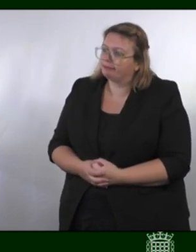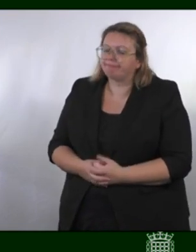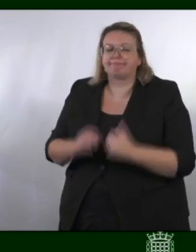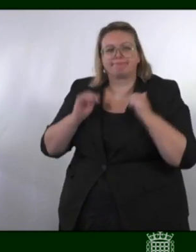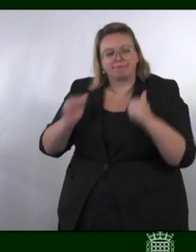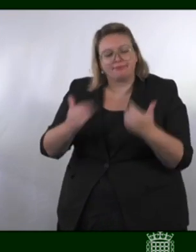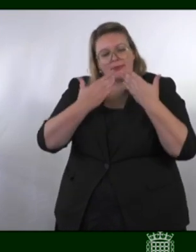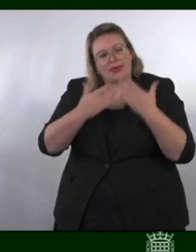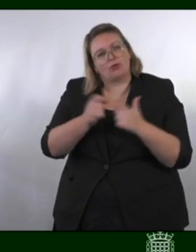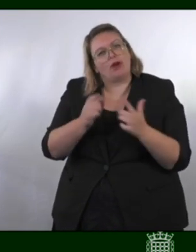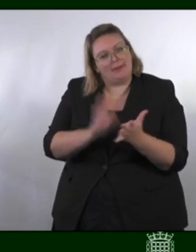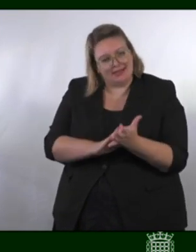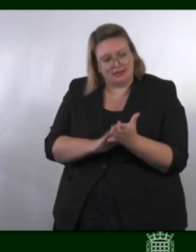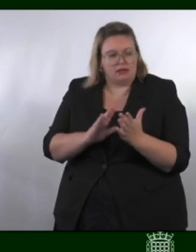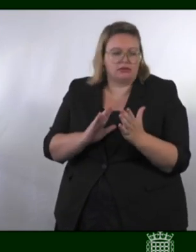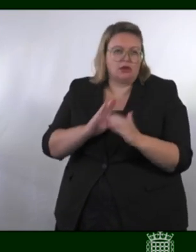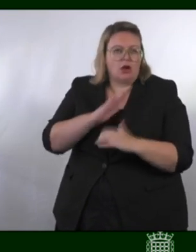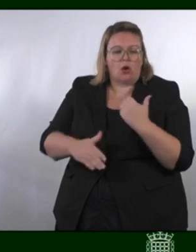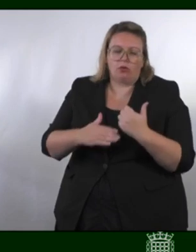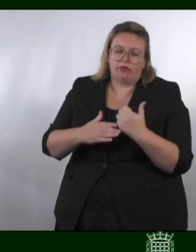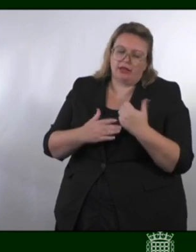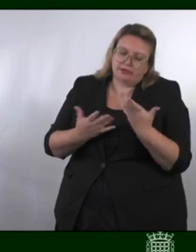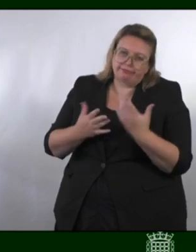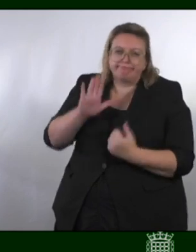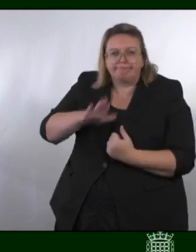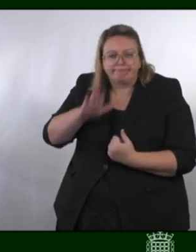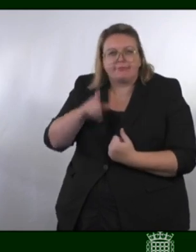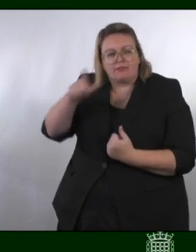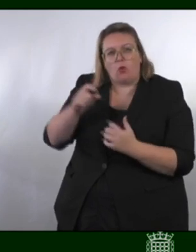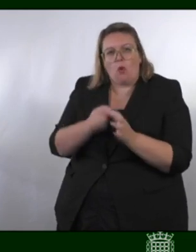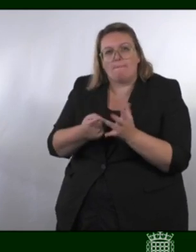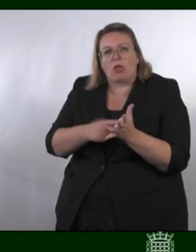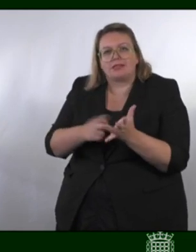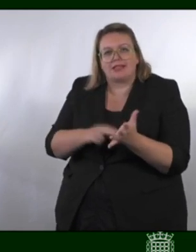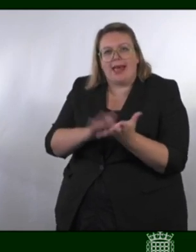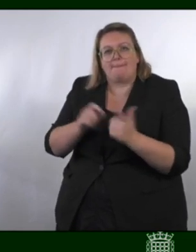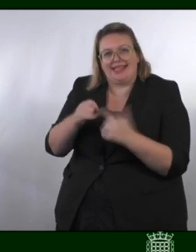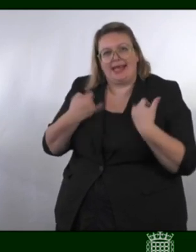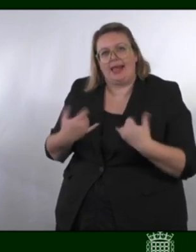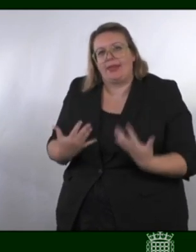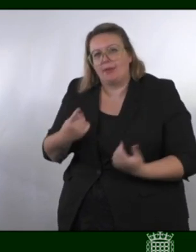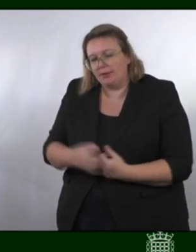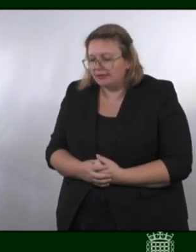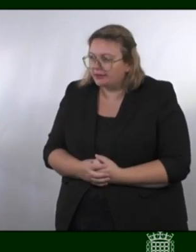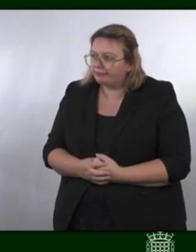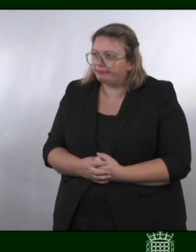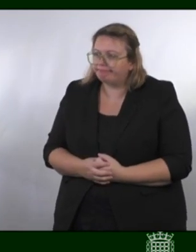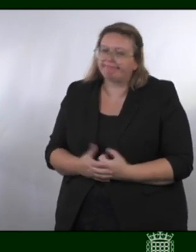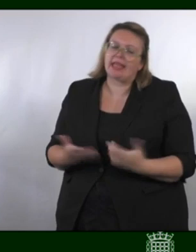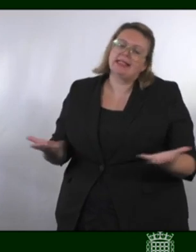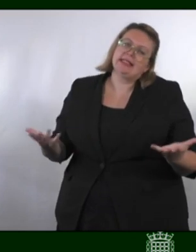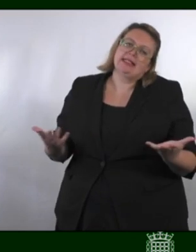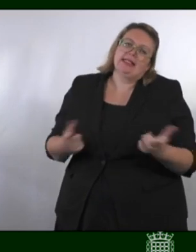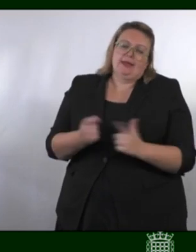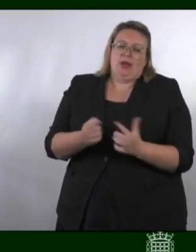his remarks about the Honourable Member for Bolton South East. Prime Minister, how does an area which goes into